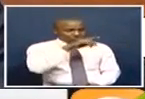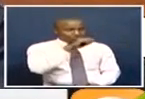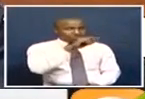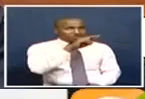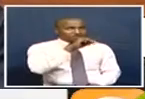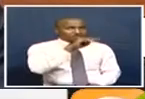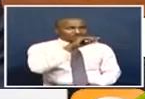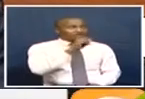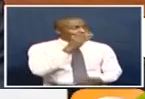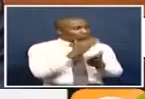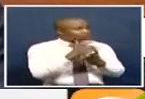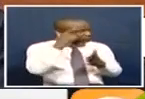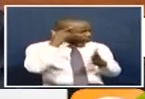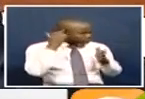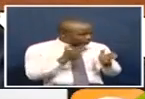has tarmacked